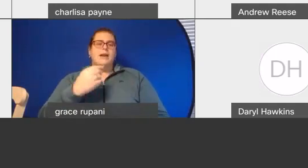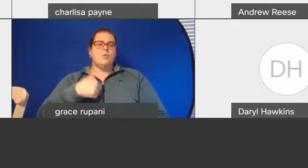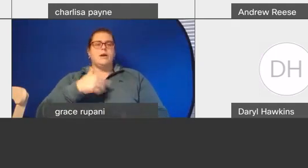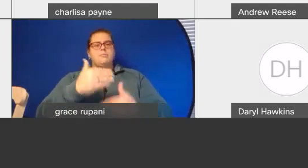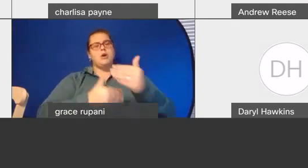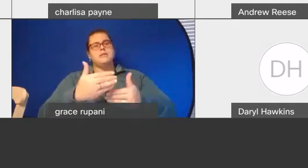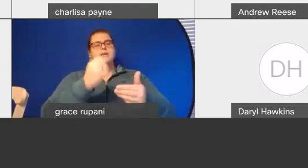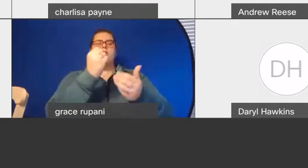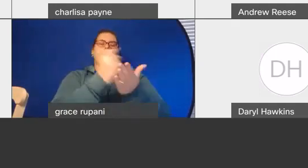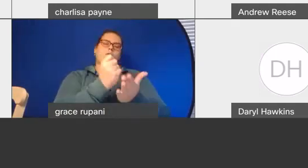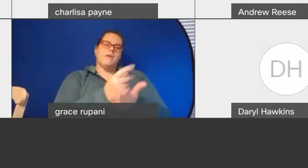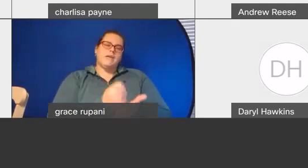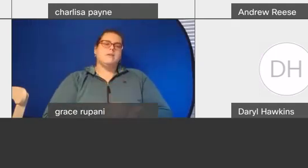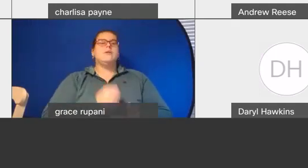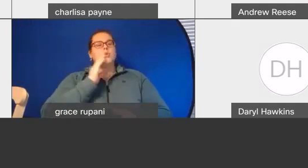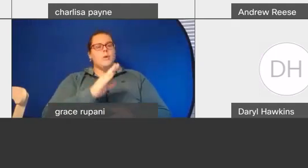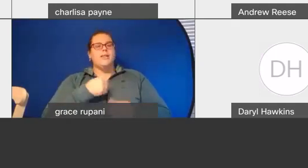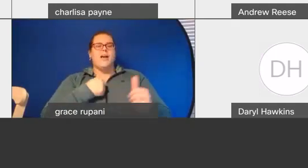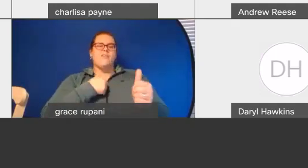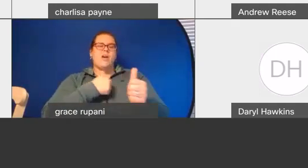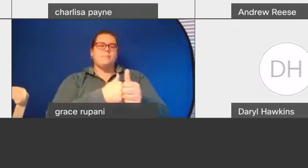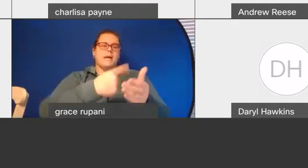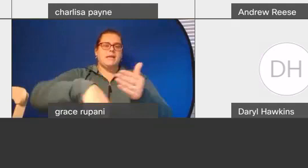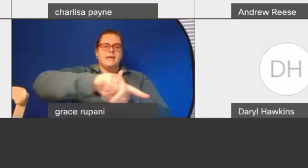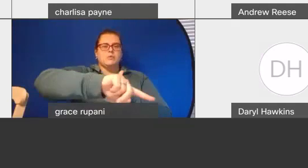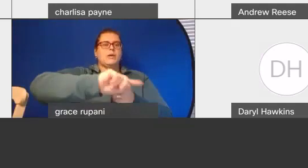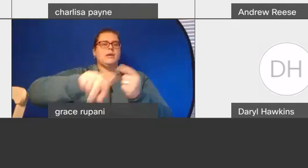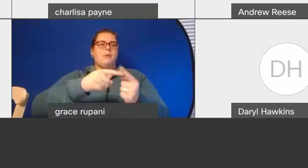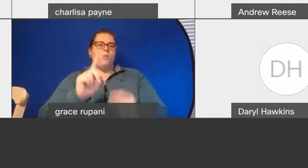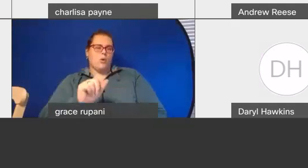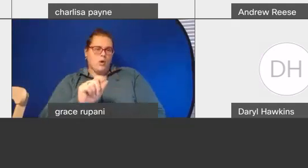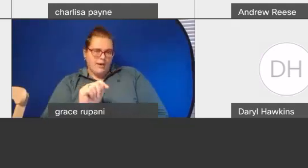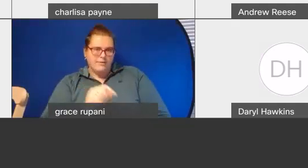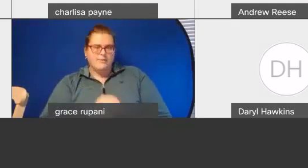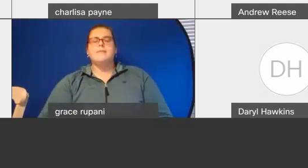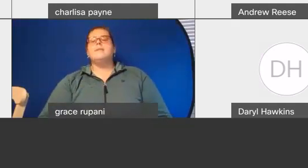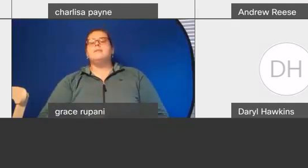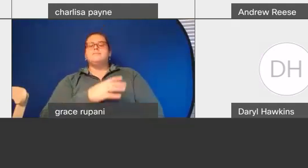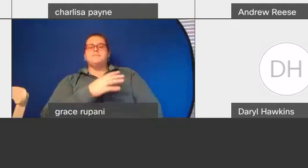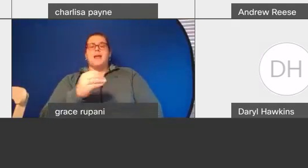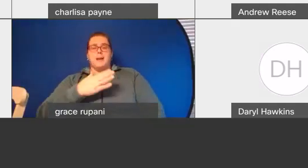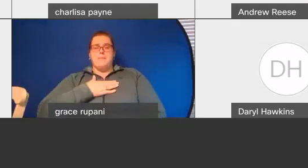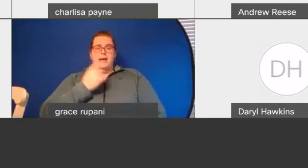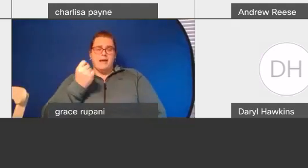plans, and we'll give an update next week on where we are. And it is my understanding that